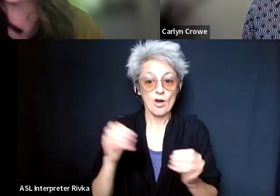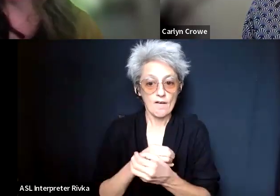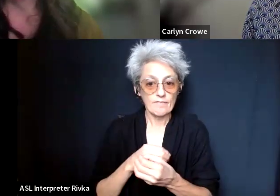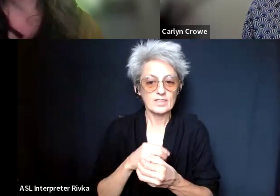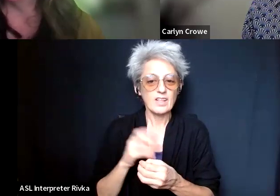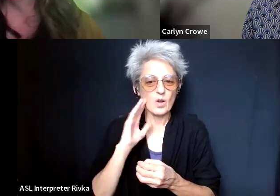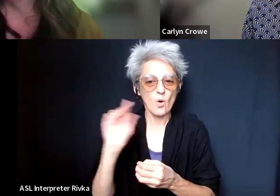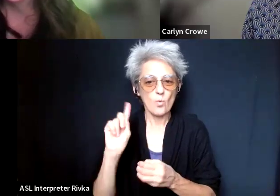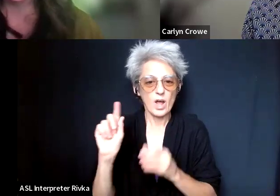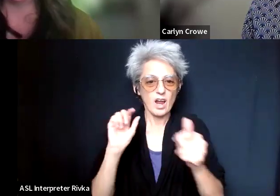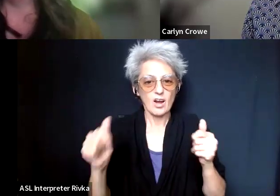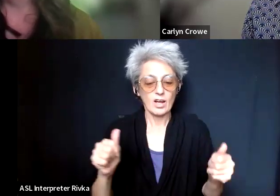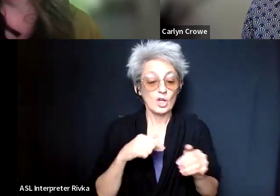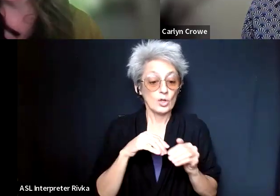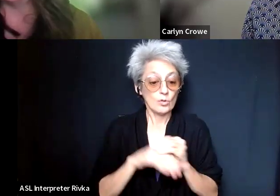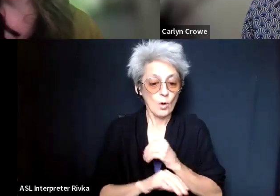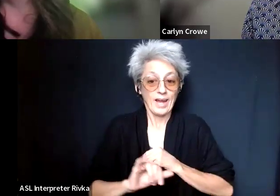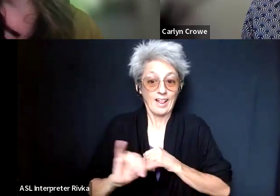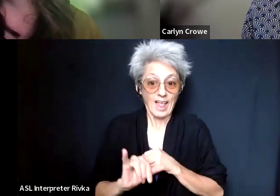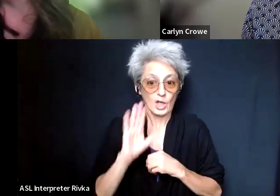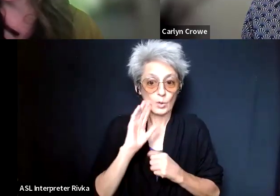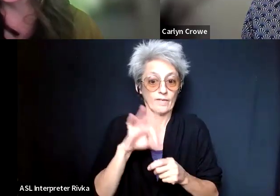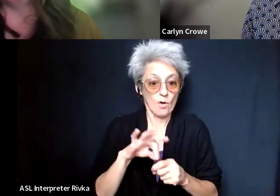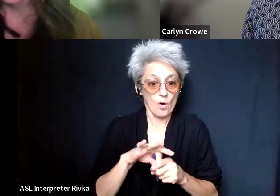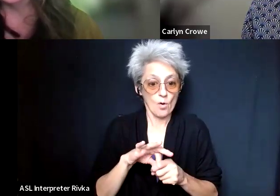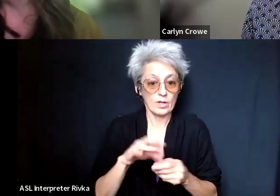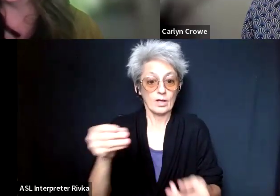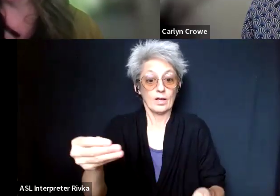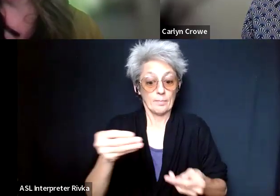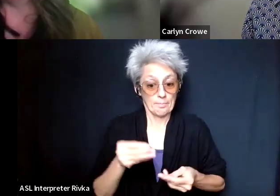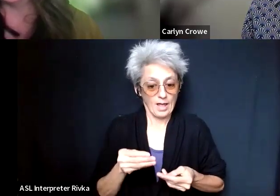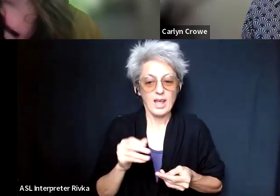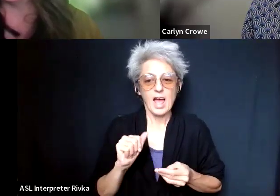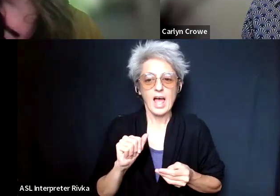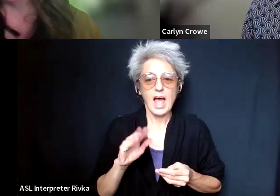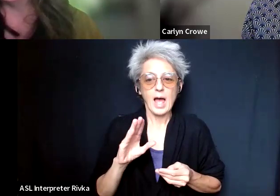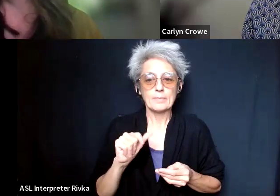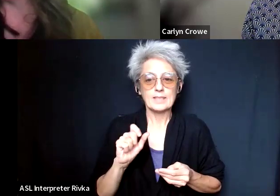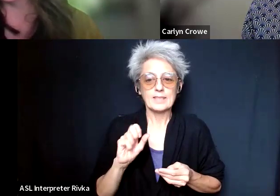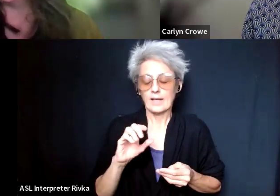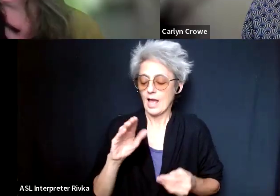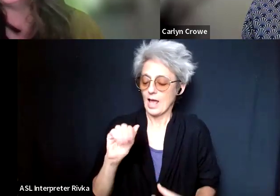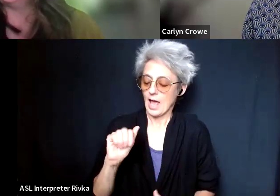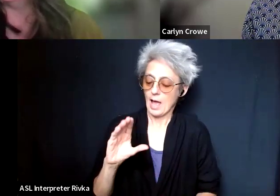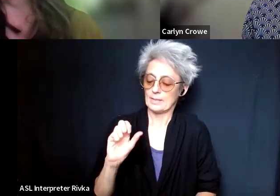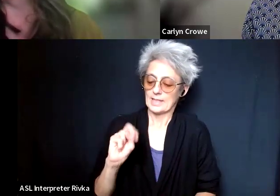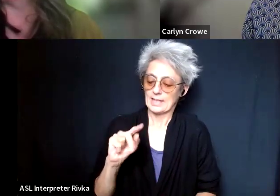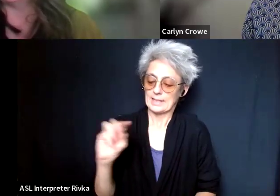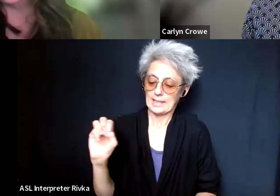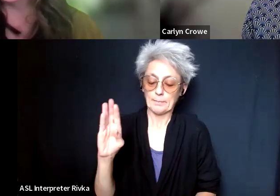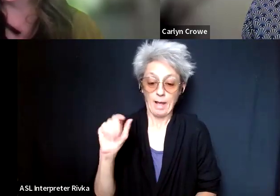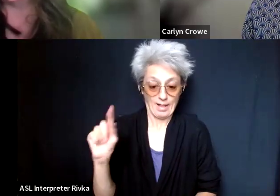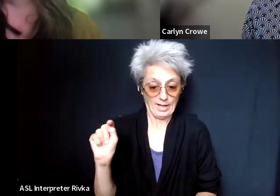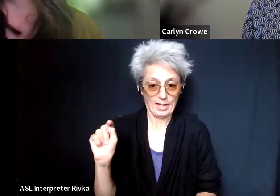in like you're going to vote and you get a ballot. It's an absentee ballot, but you get a ballot and you vote it just like you would